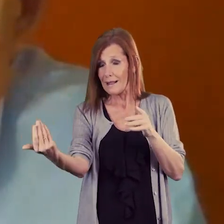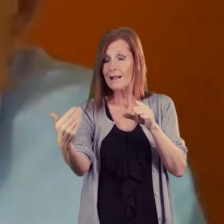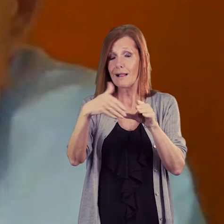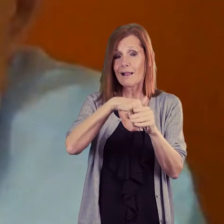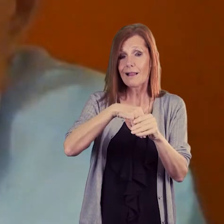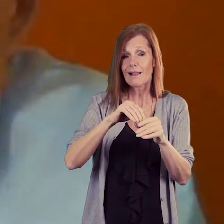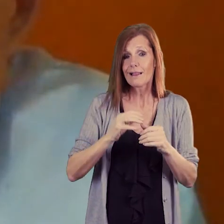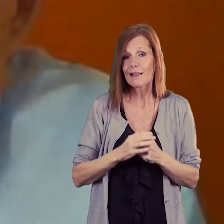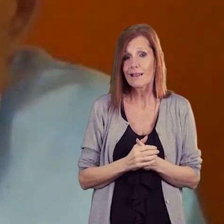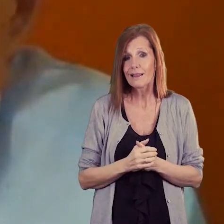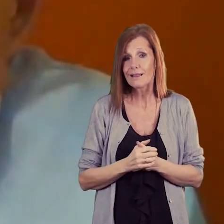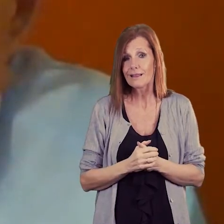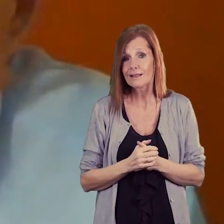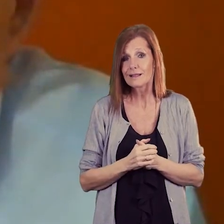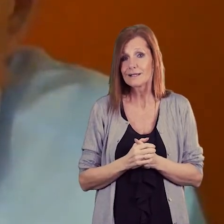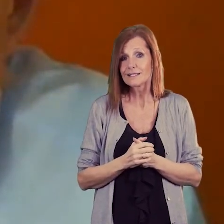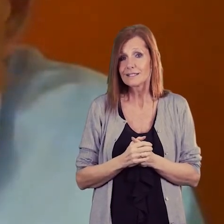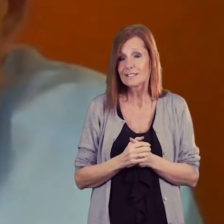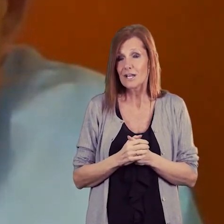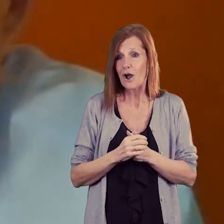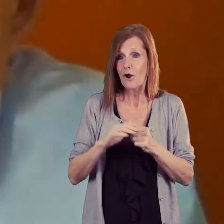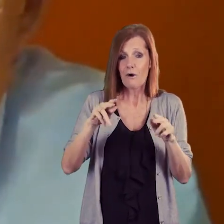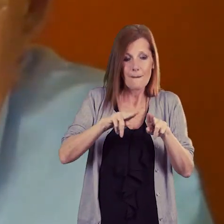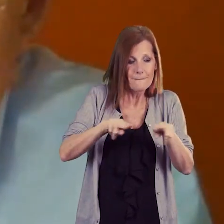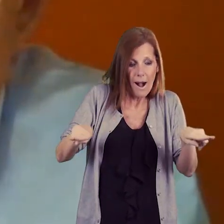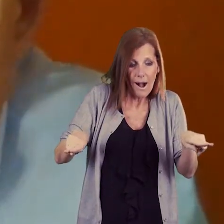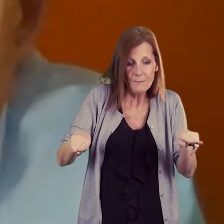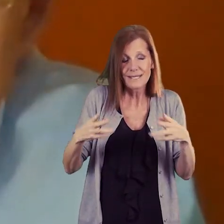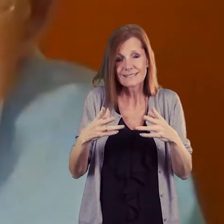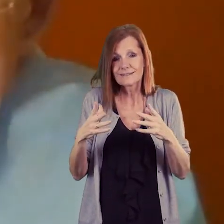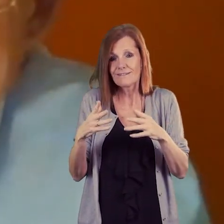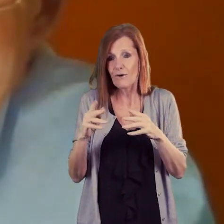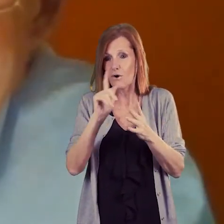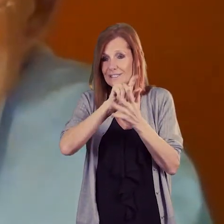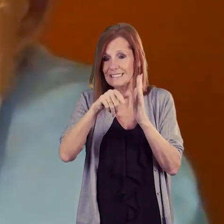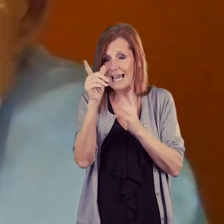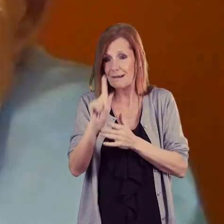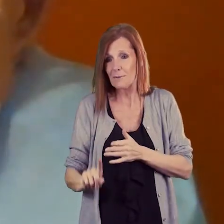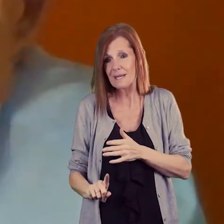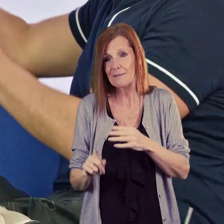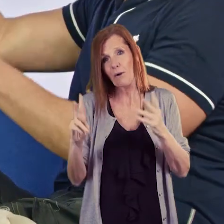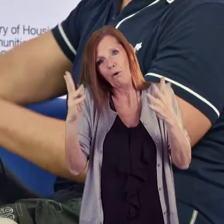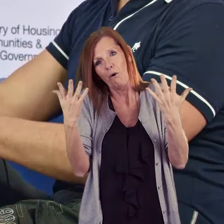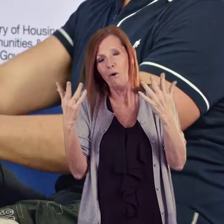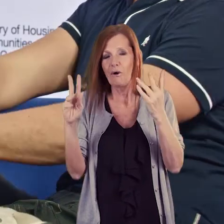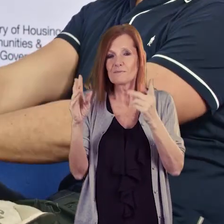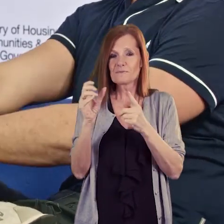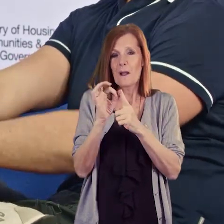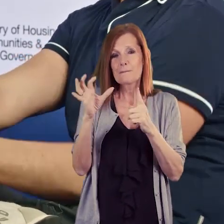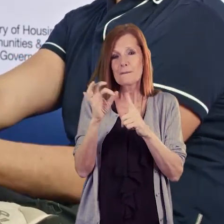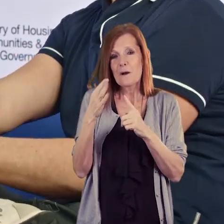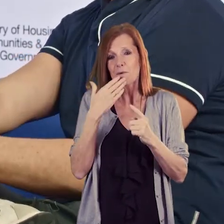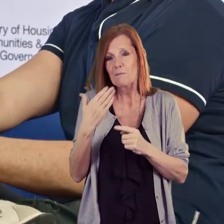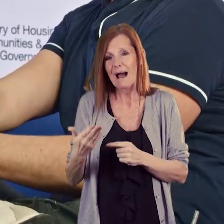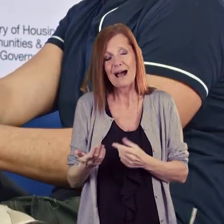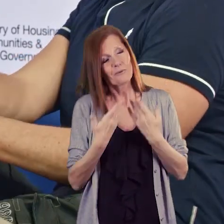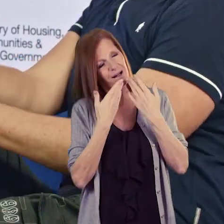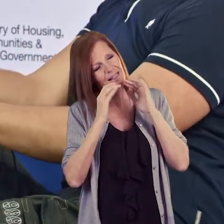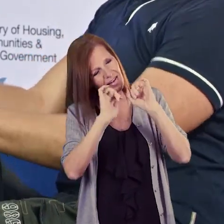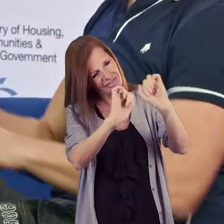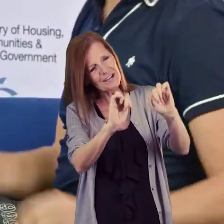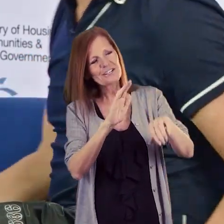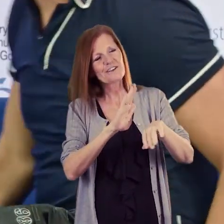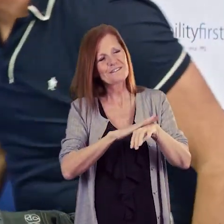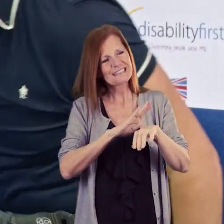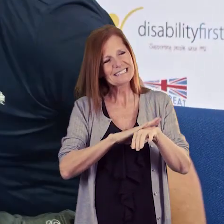into this apartment for disabled or Purple Pound. Lovely. Well, thank you for your time there today, Mick. No problem